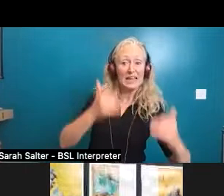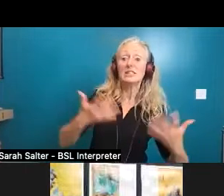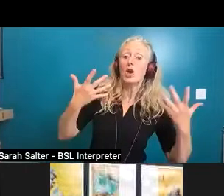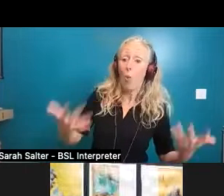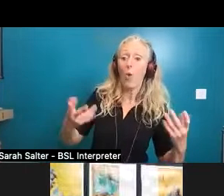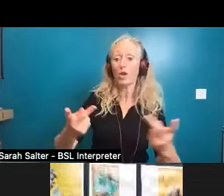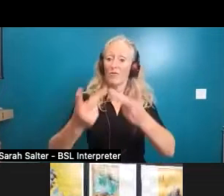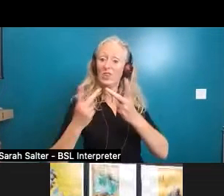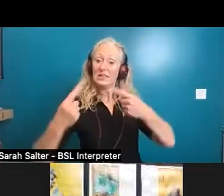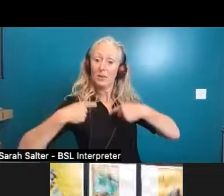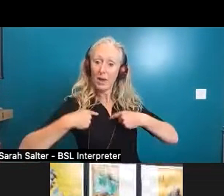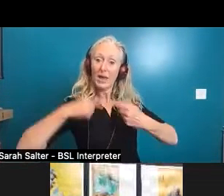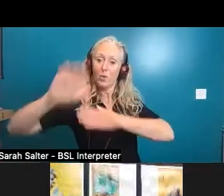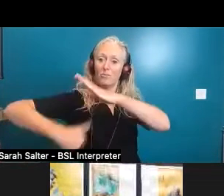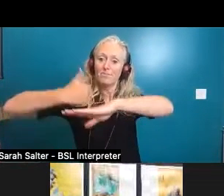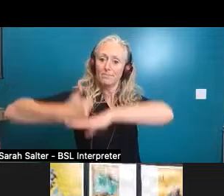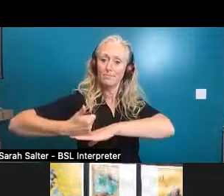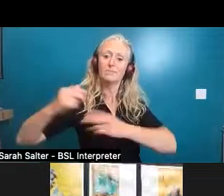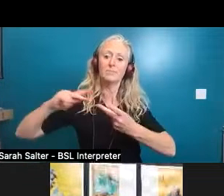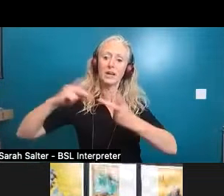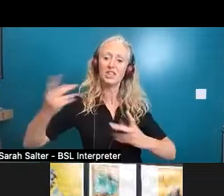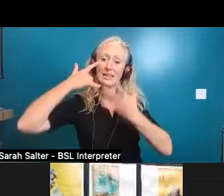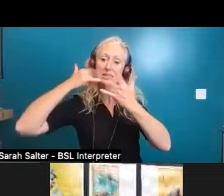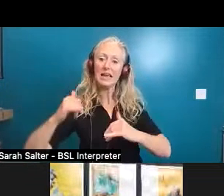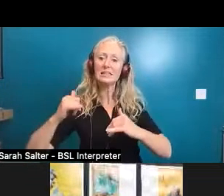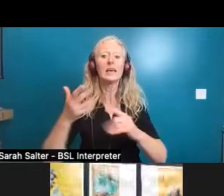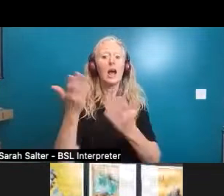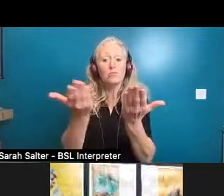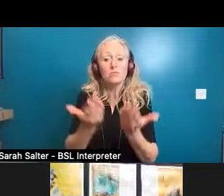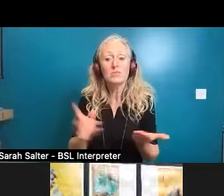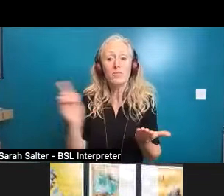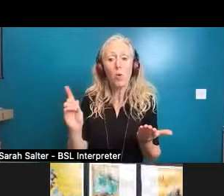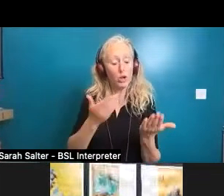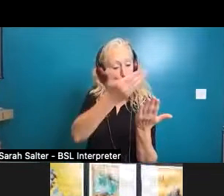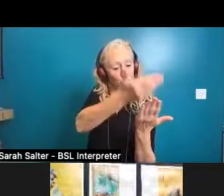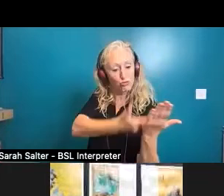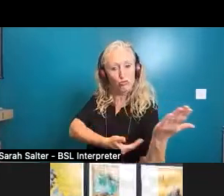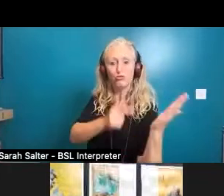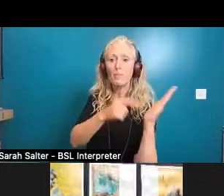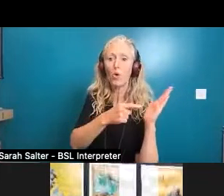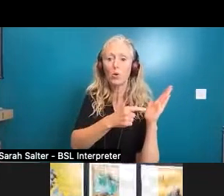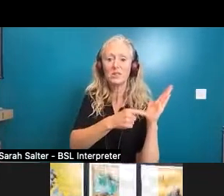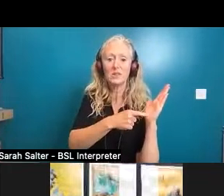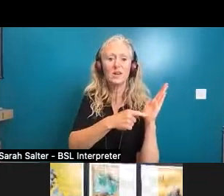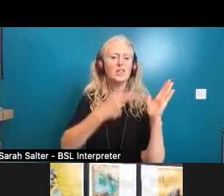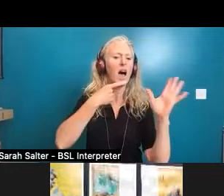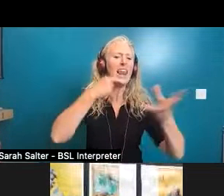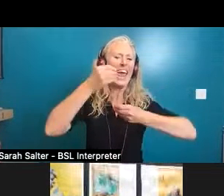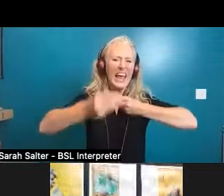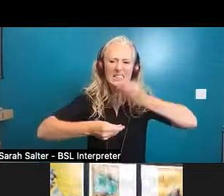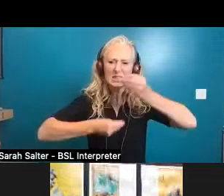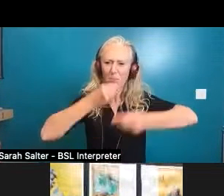testing, and you'll get a report. And so what I thought I'd do is I'd walk through a report here.